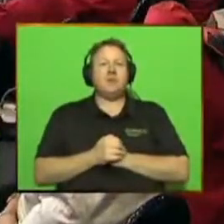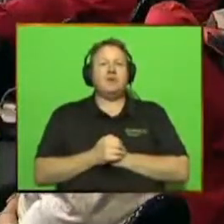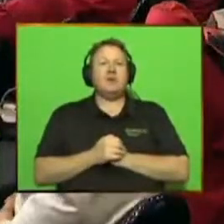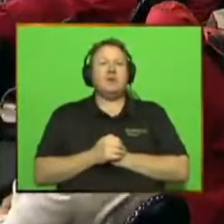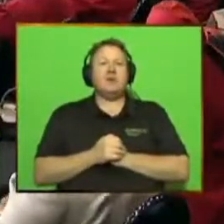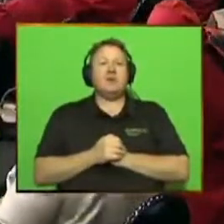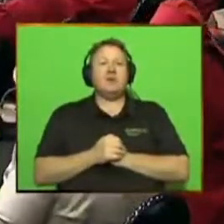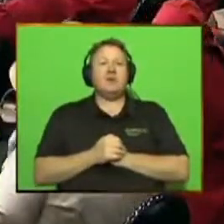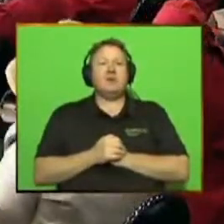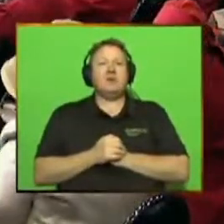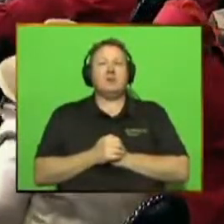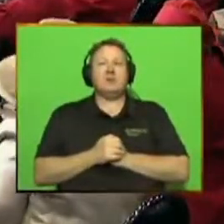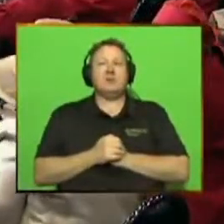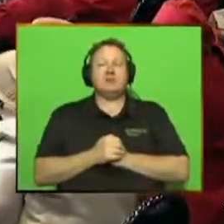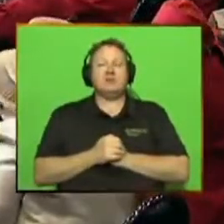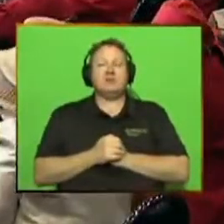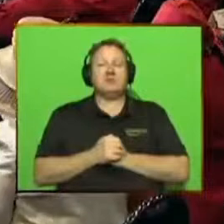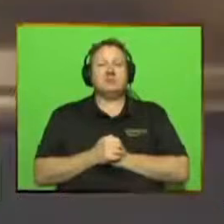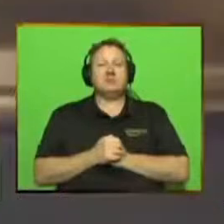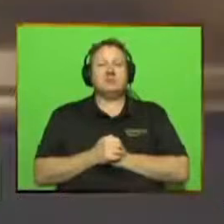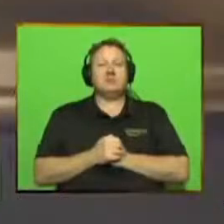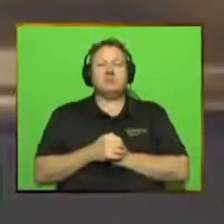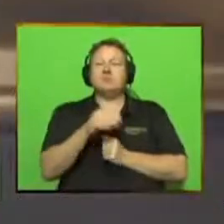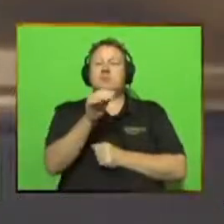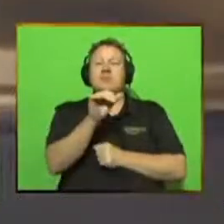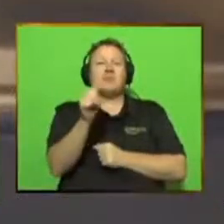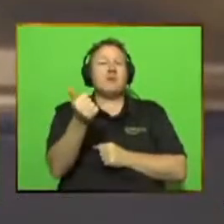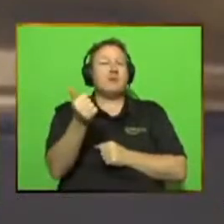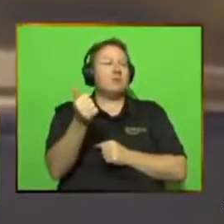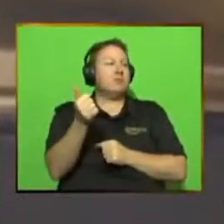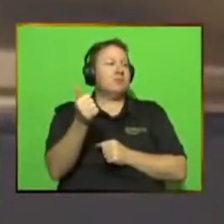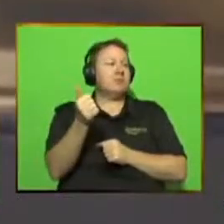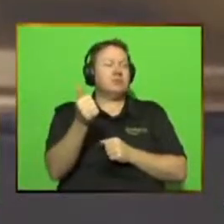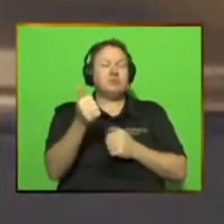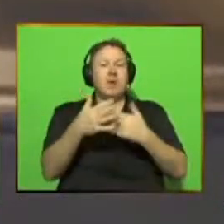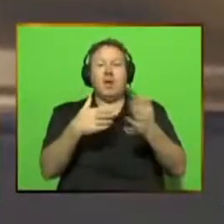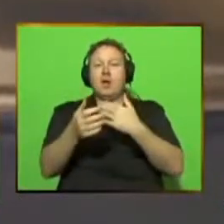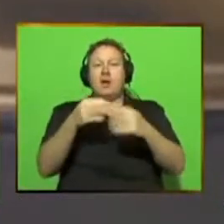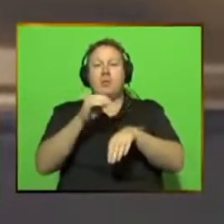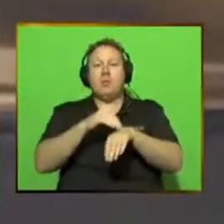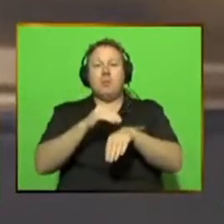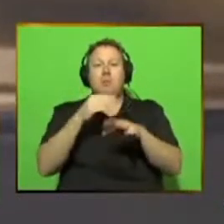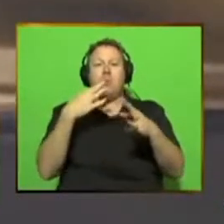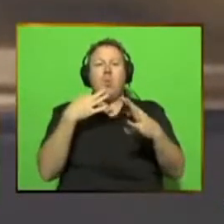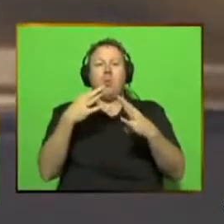Yes. Is there any further nomination?